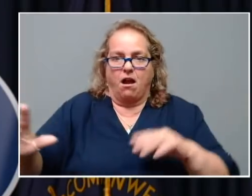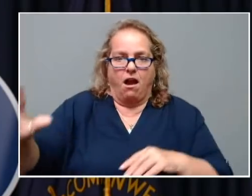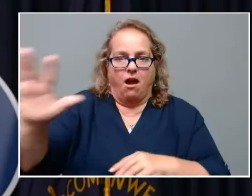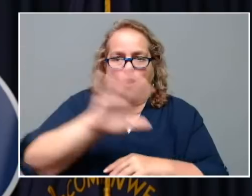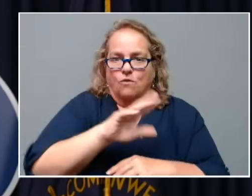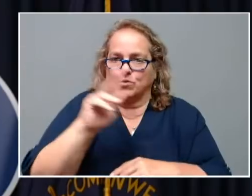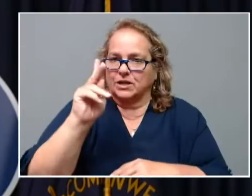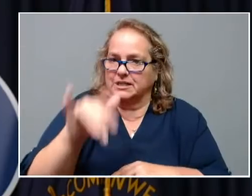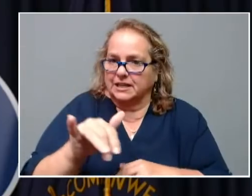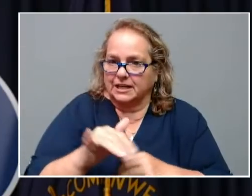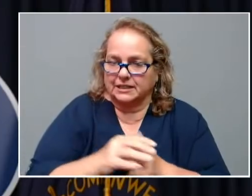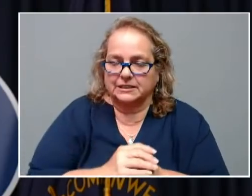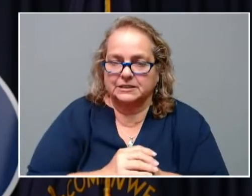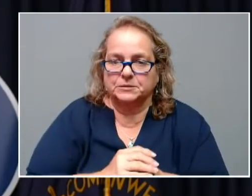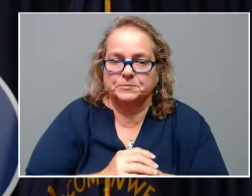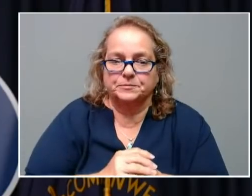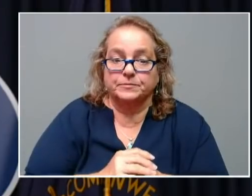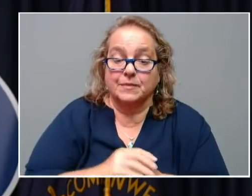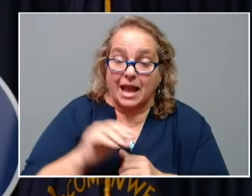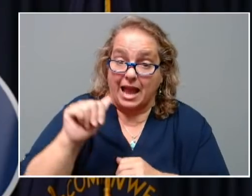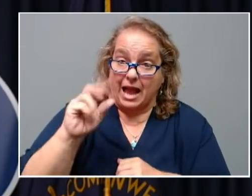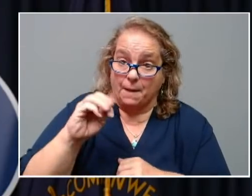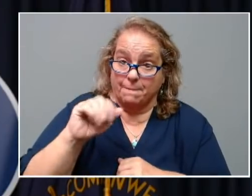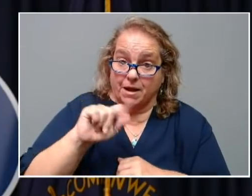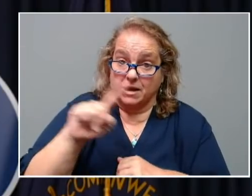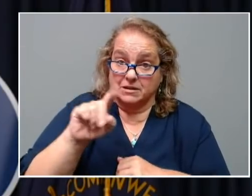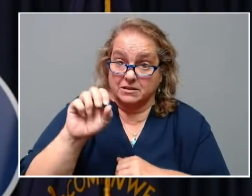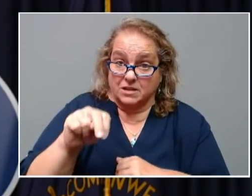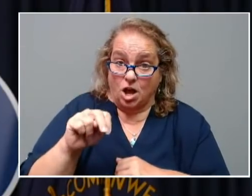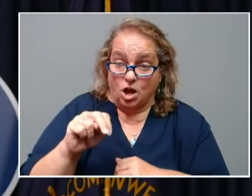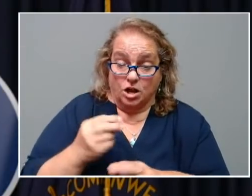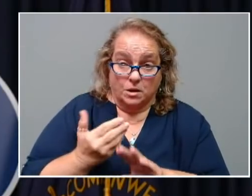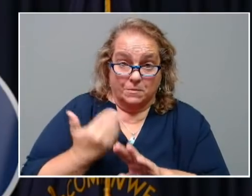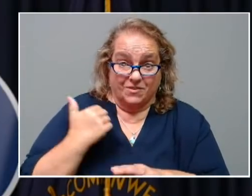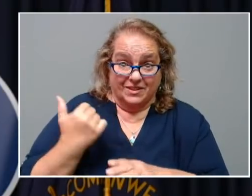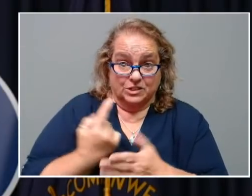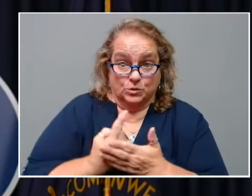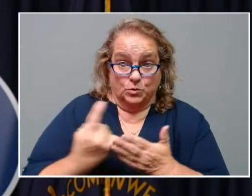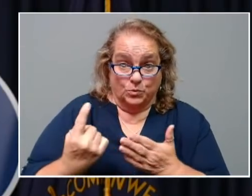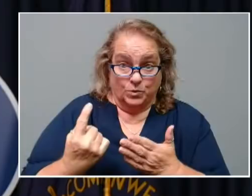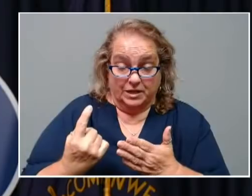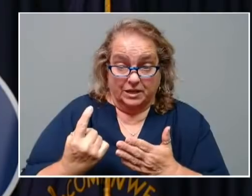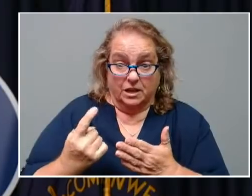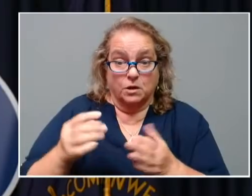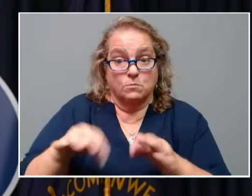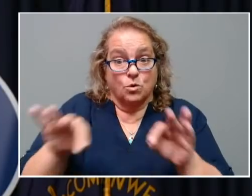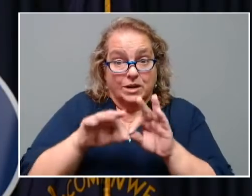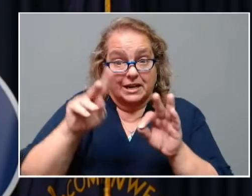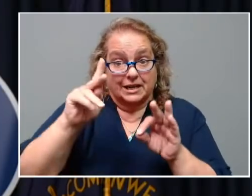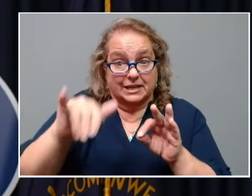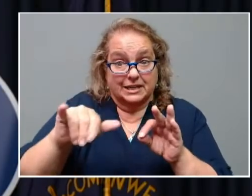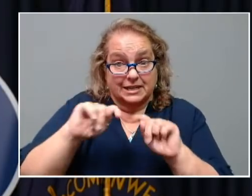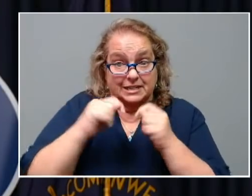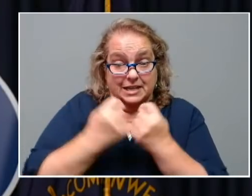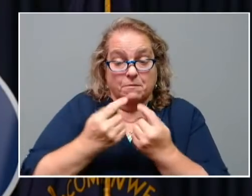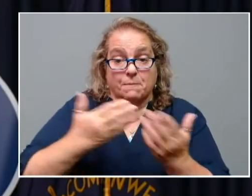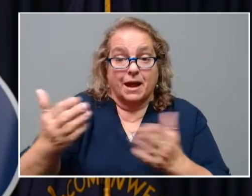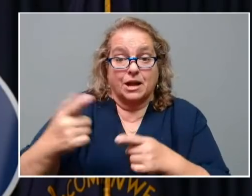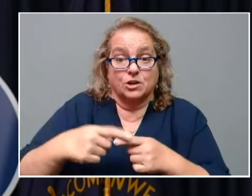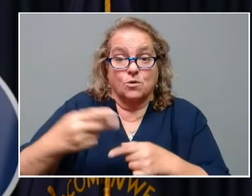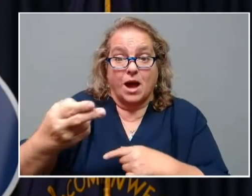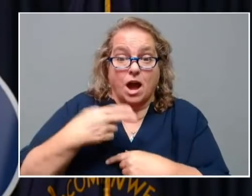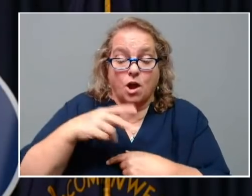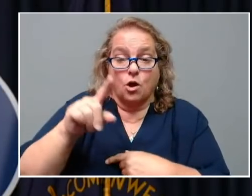week, Amazon, which is an incredibly important Team Kentucky partner, announced plans to hire